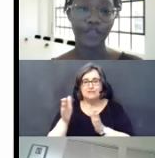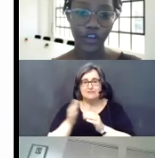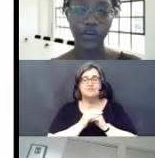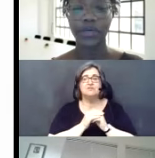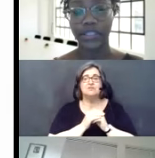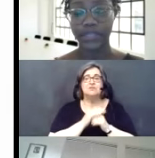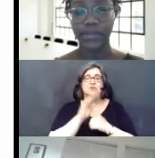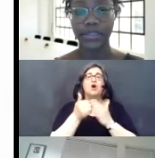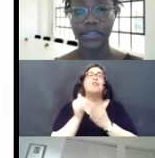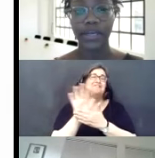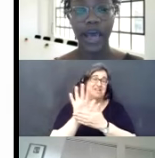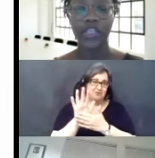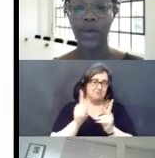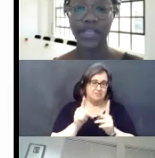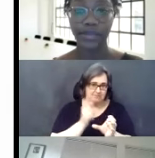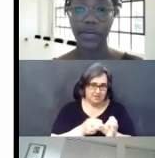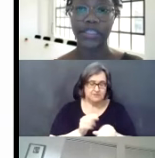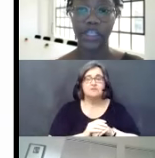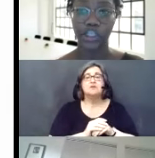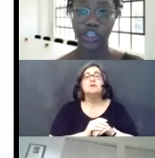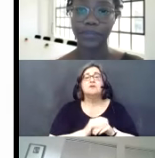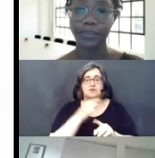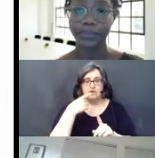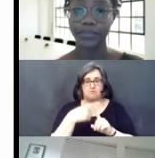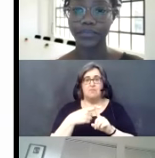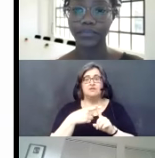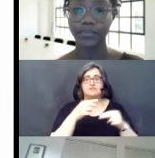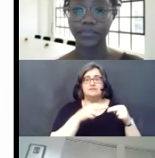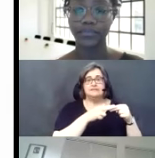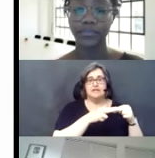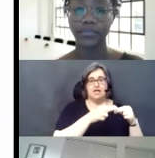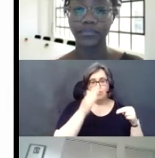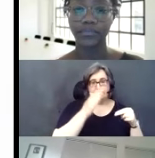all the video participants, as well as the presentation.